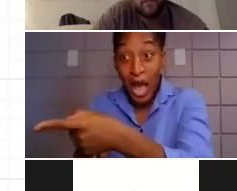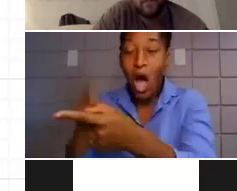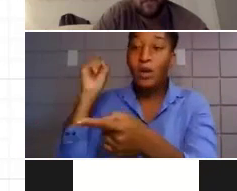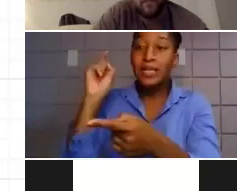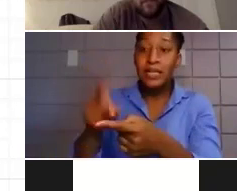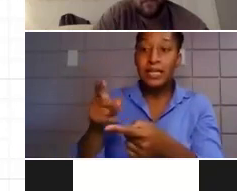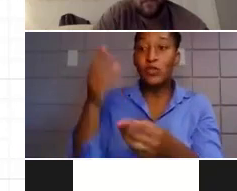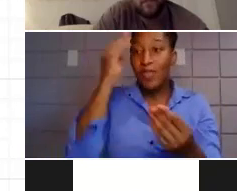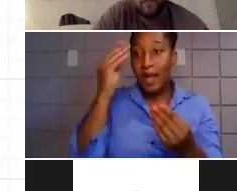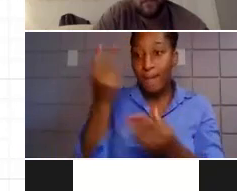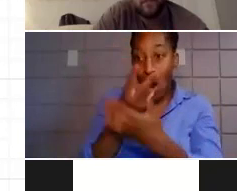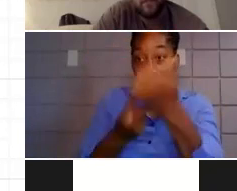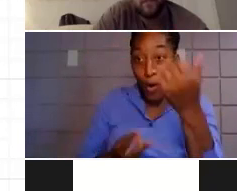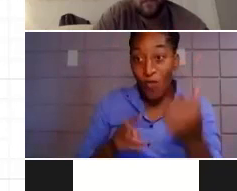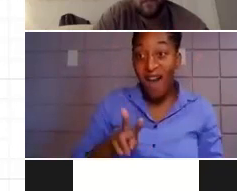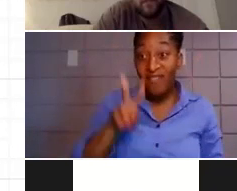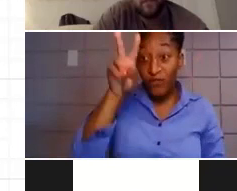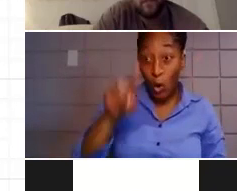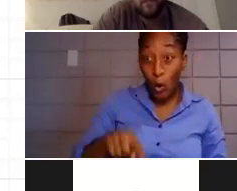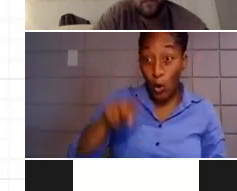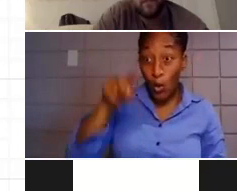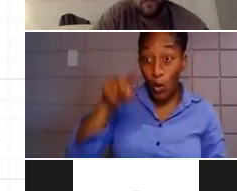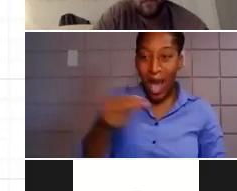about the vertical motion?